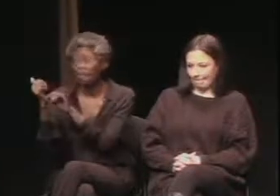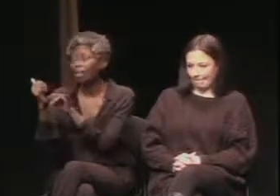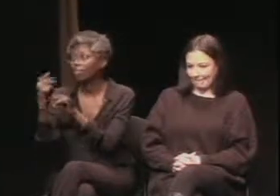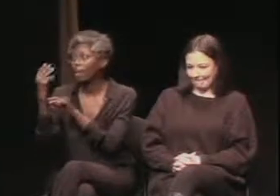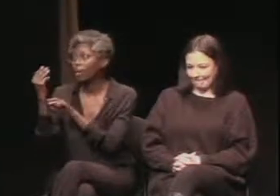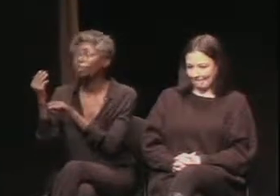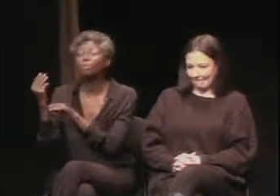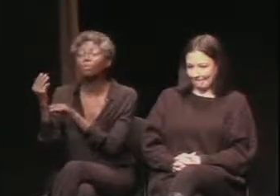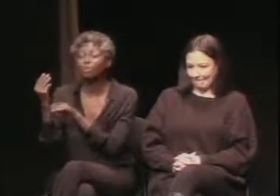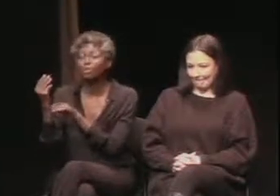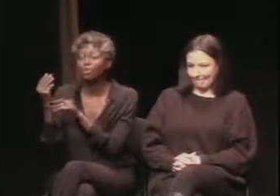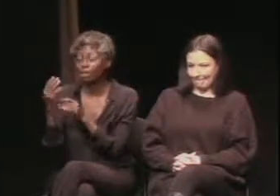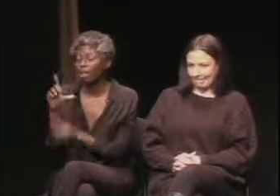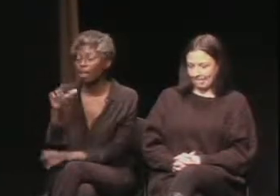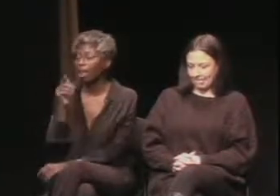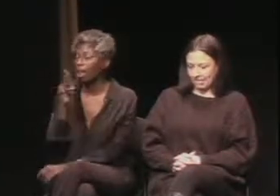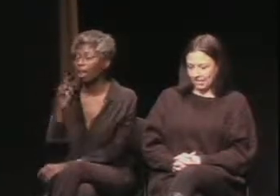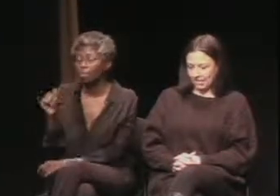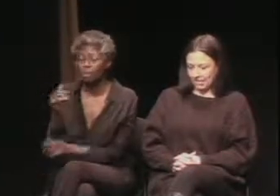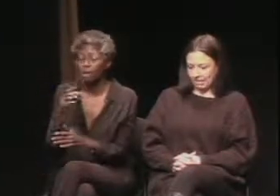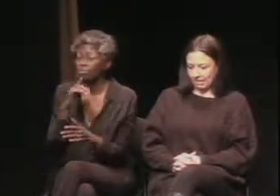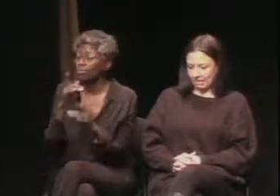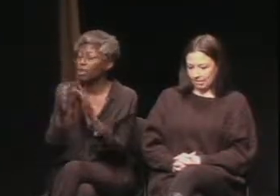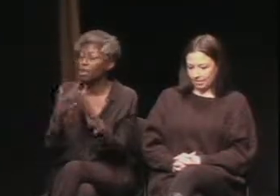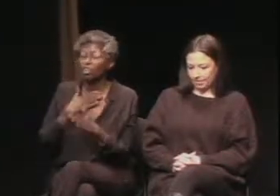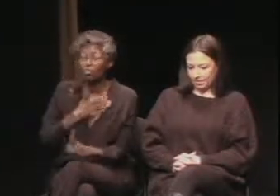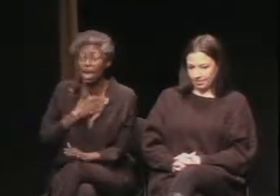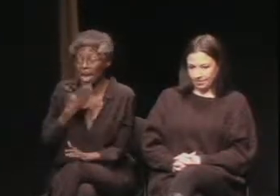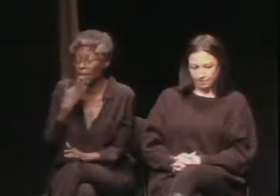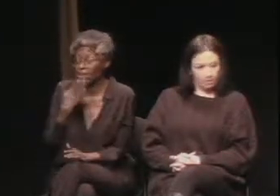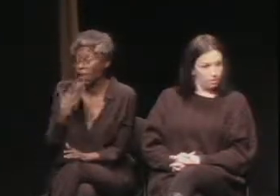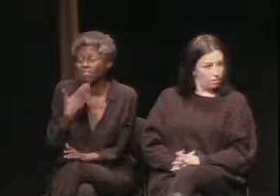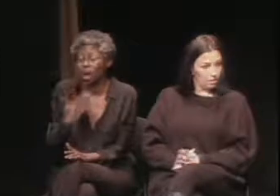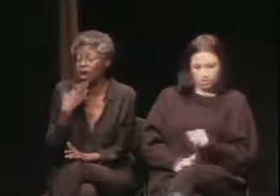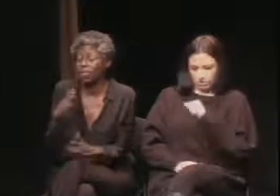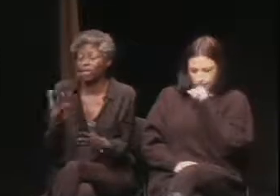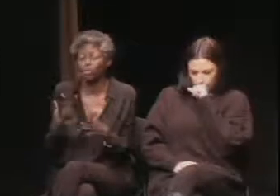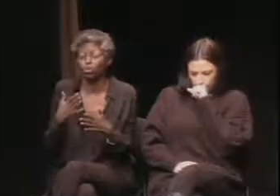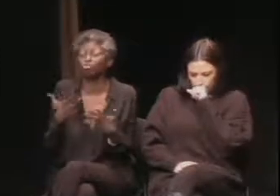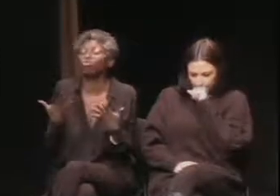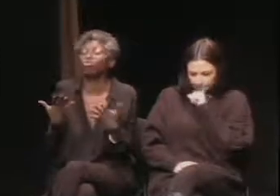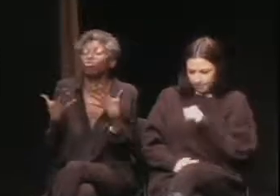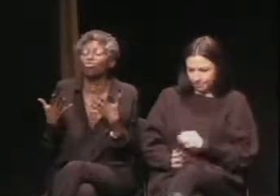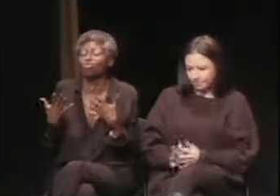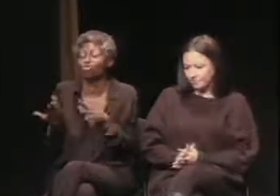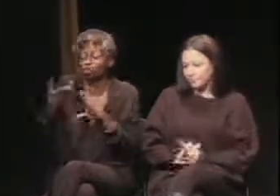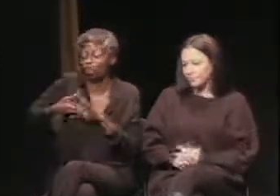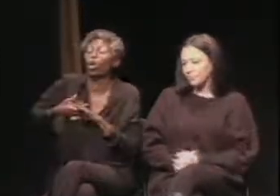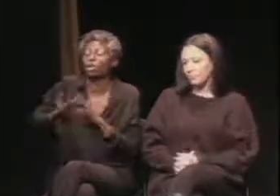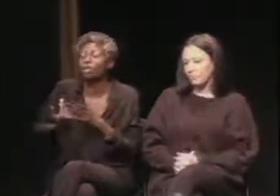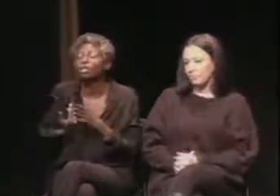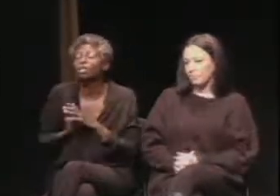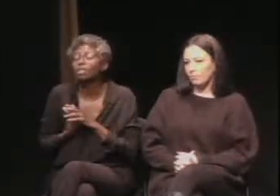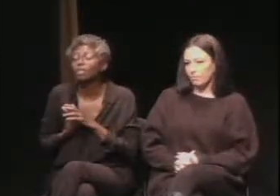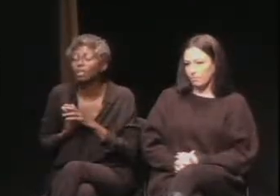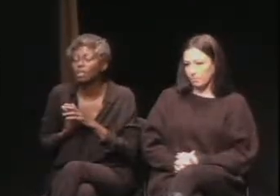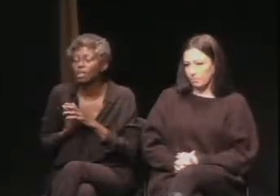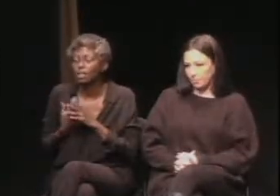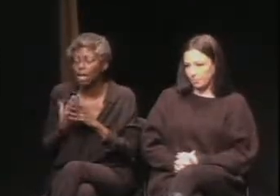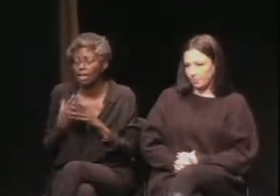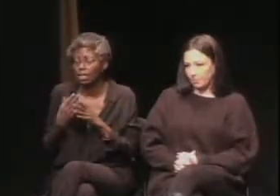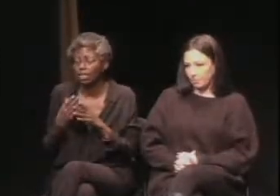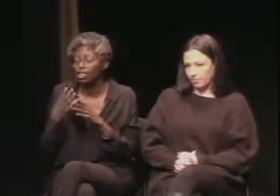lobby, but I'm so grateful, Tarana, that you joined us and Sasha as well. You can get your book in